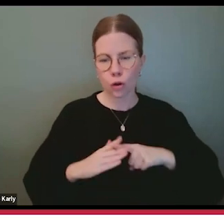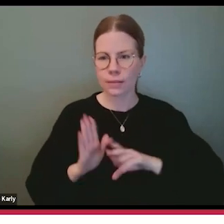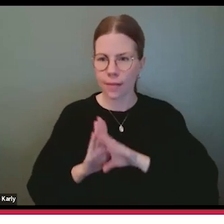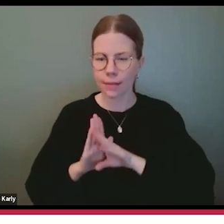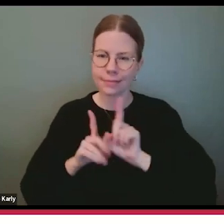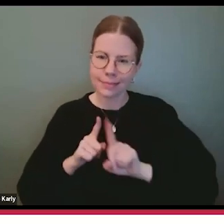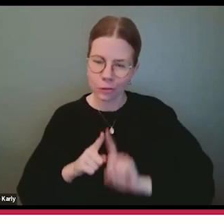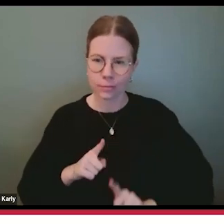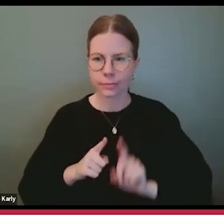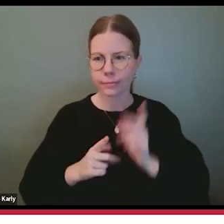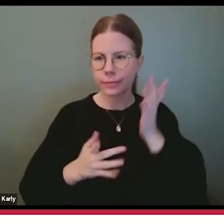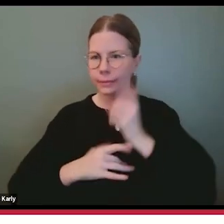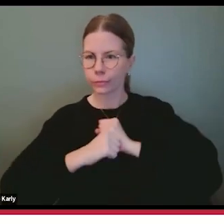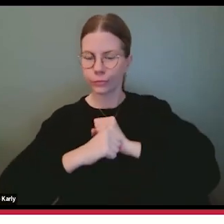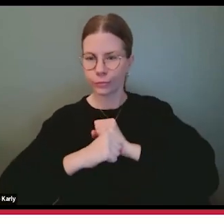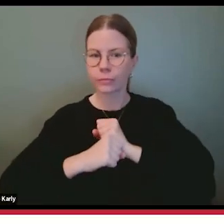outbreaks.